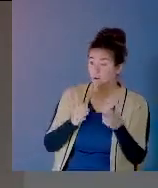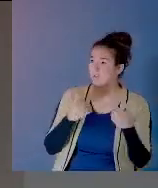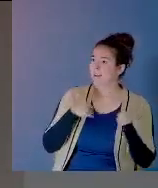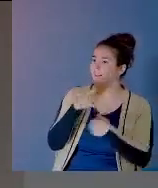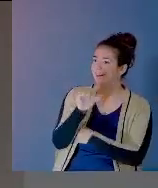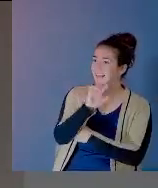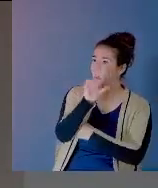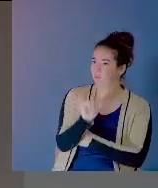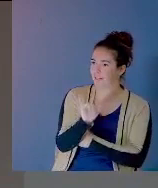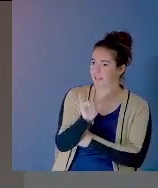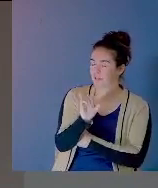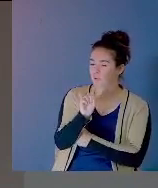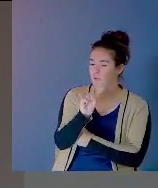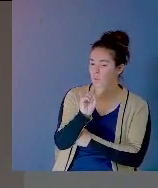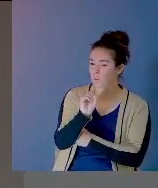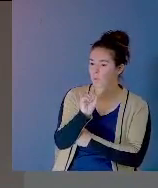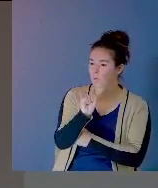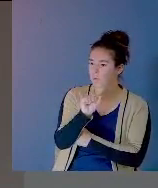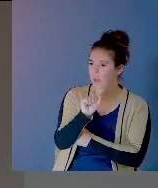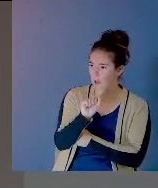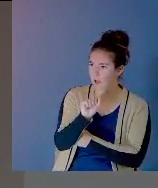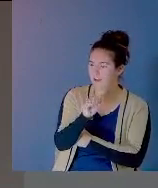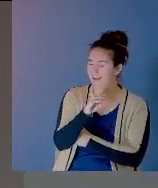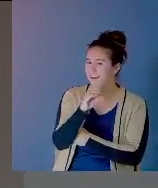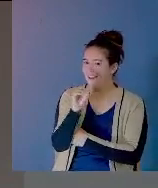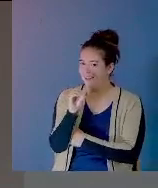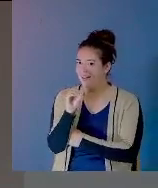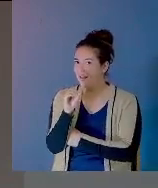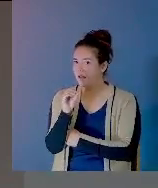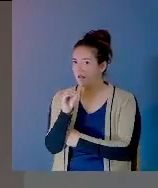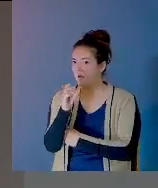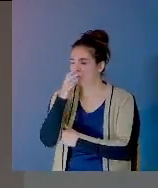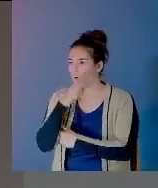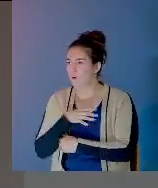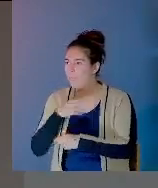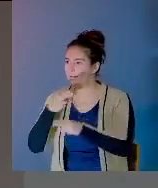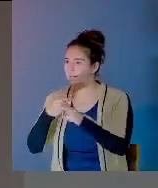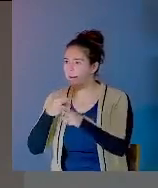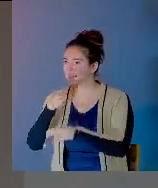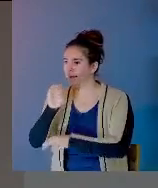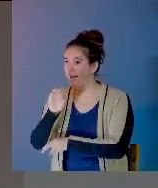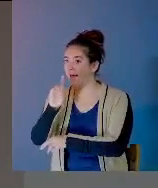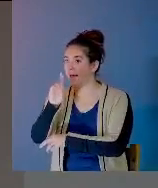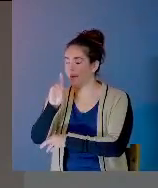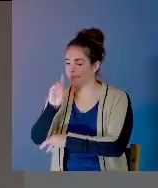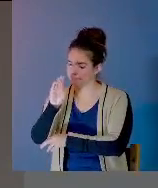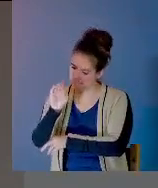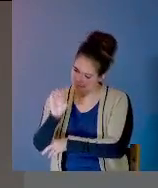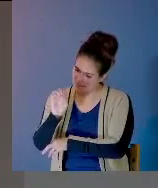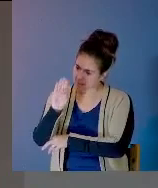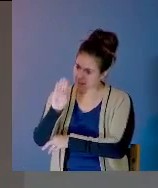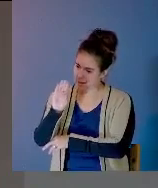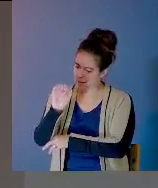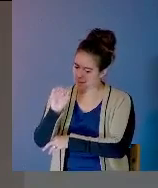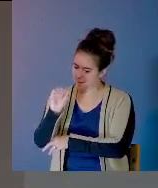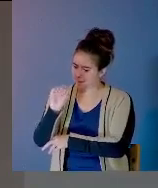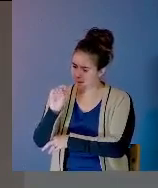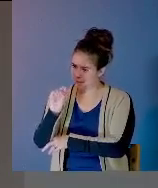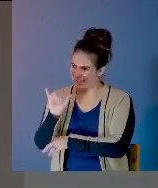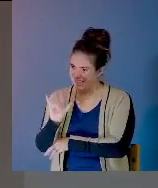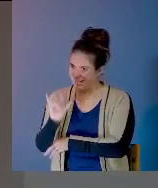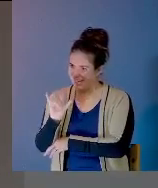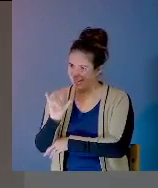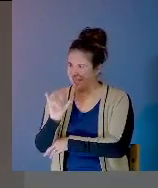Ebony and Vinita, 80 years old, to go out with me. I got Gilbert. He called me up. He goes, that's not my thing.